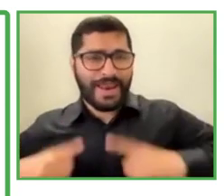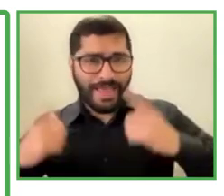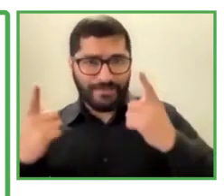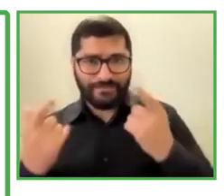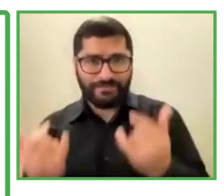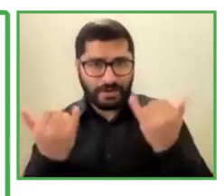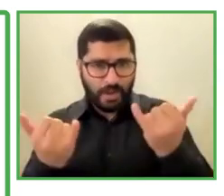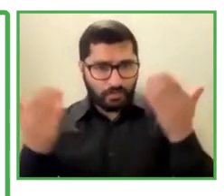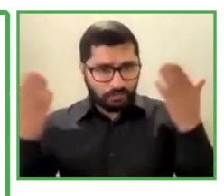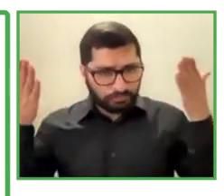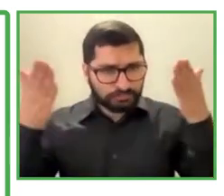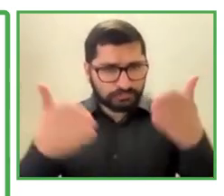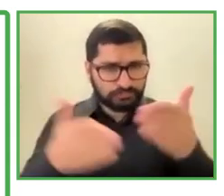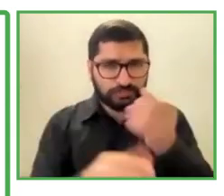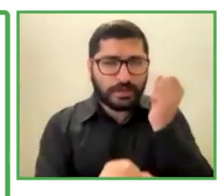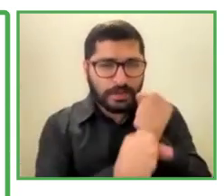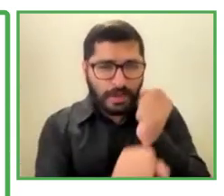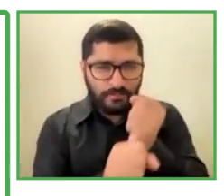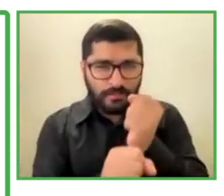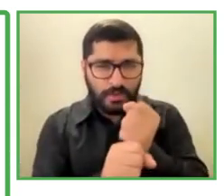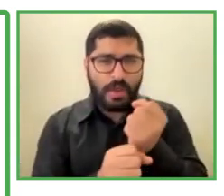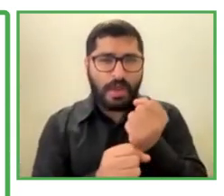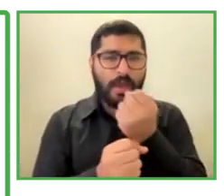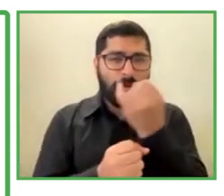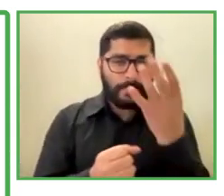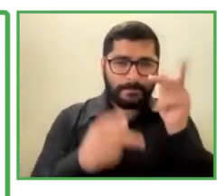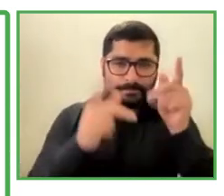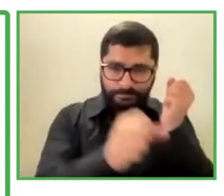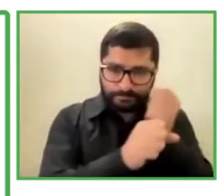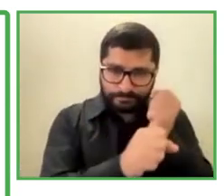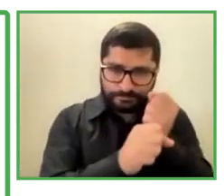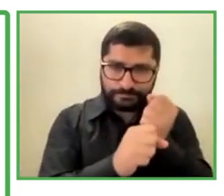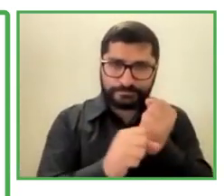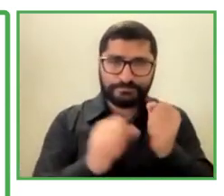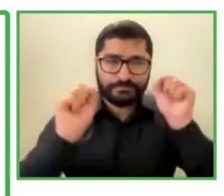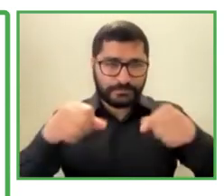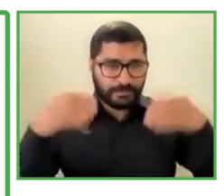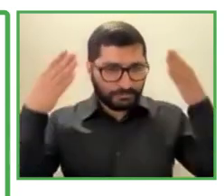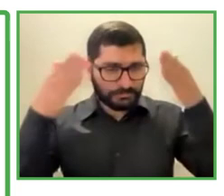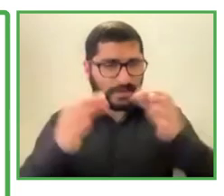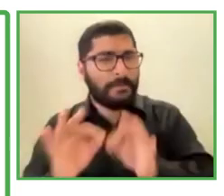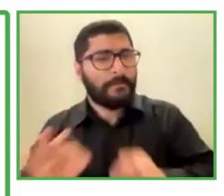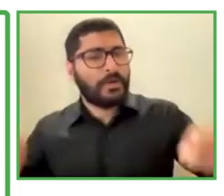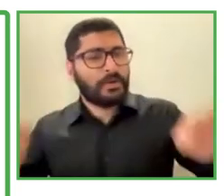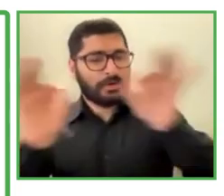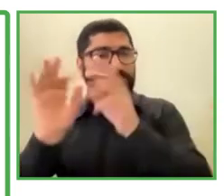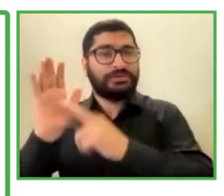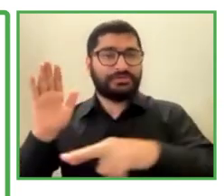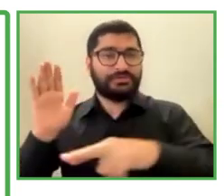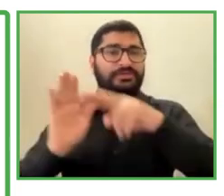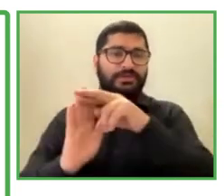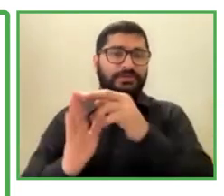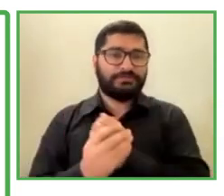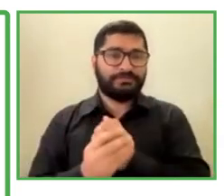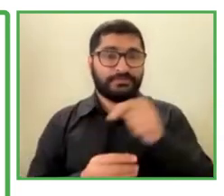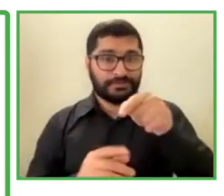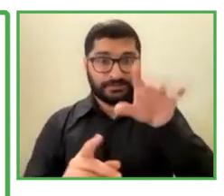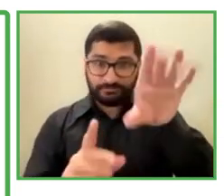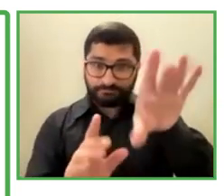people and their work is part of the rehabilitation program. The